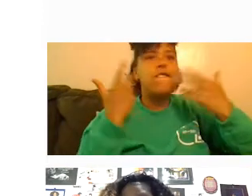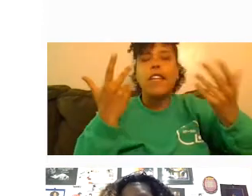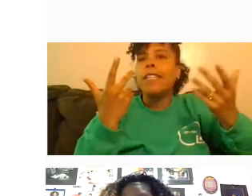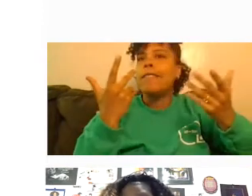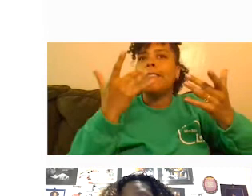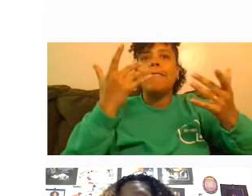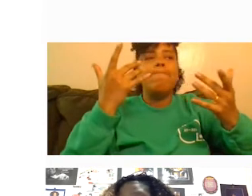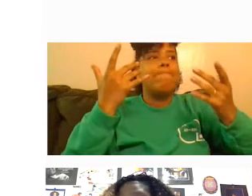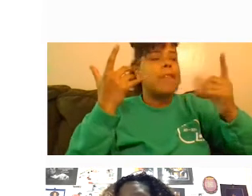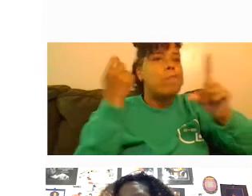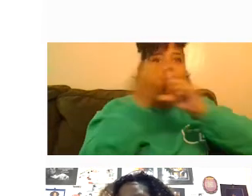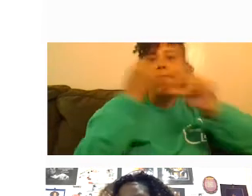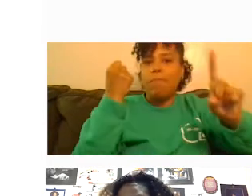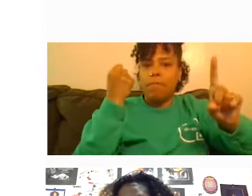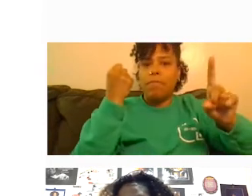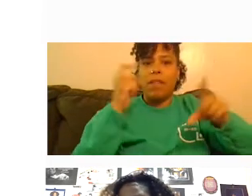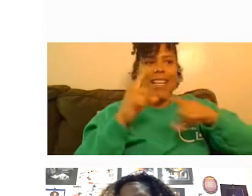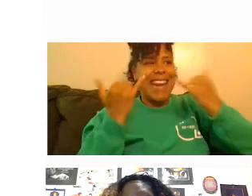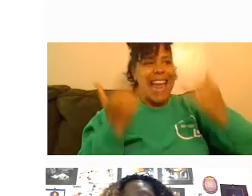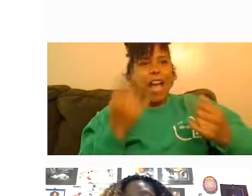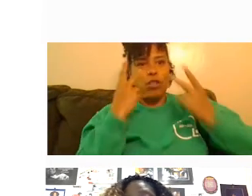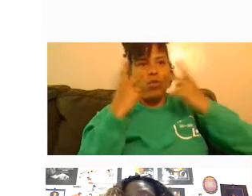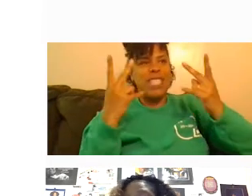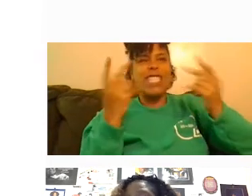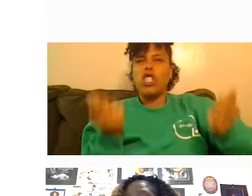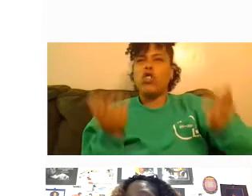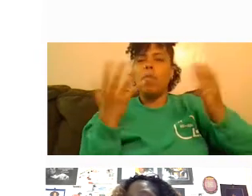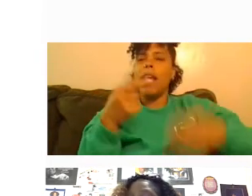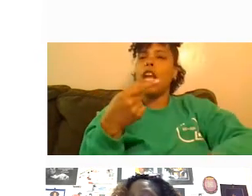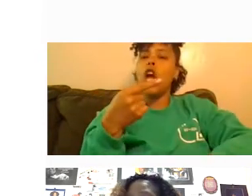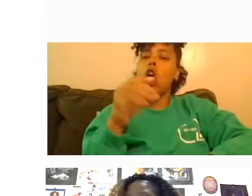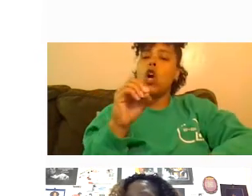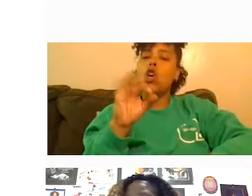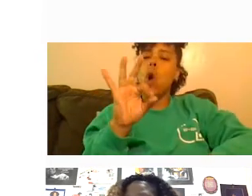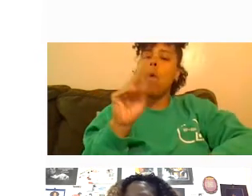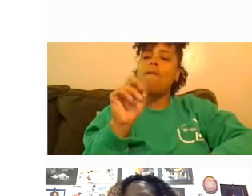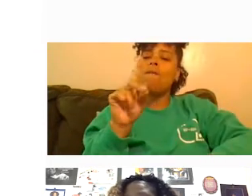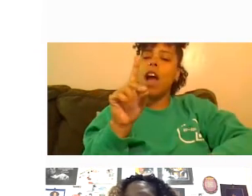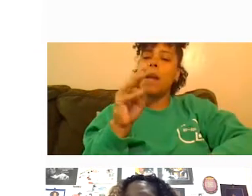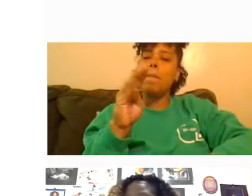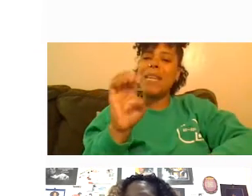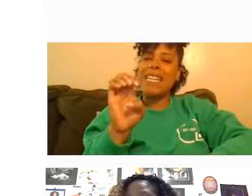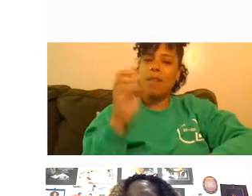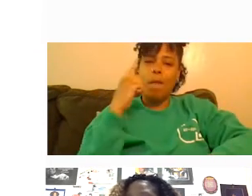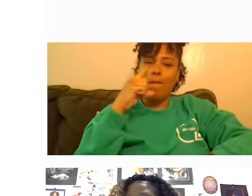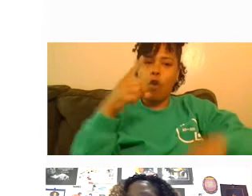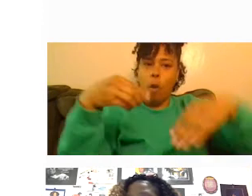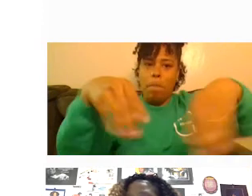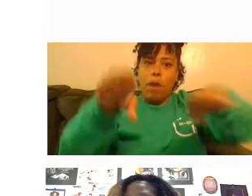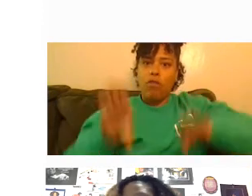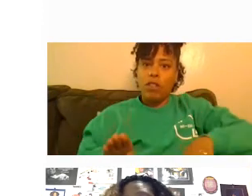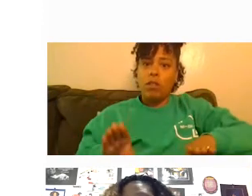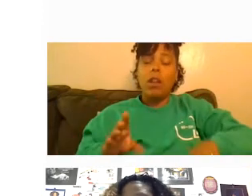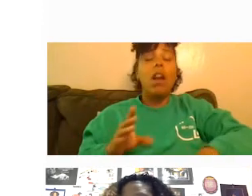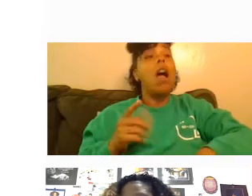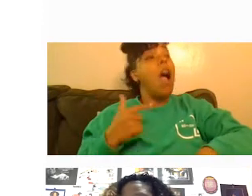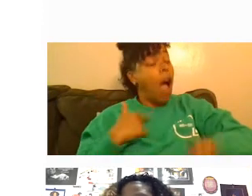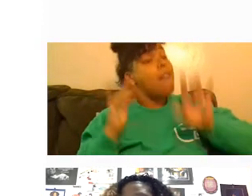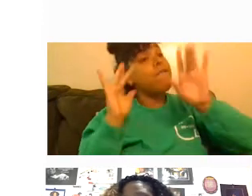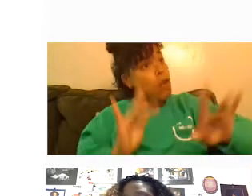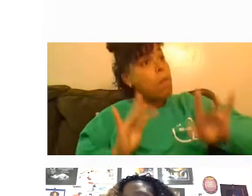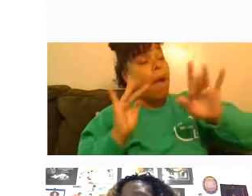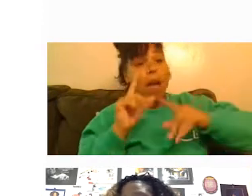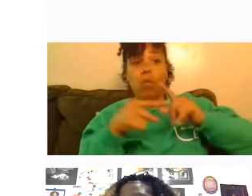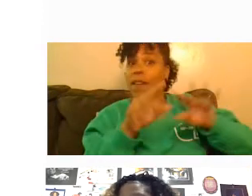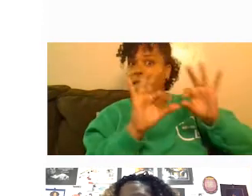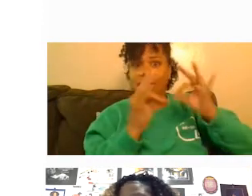requests for somebody's burial. And though I feel sorry for a family and feel bad when someone doesn't have this taken care of,